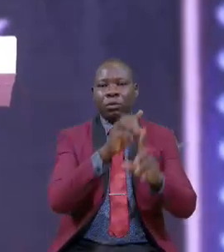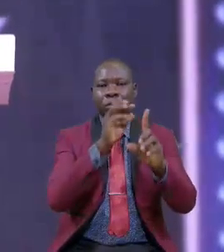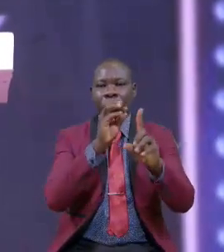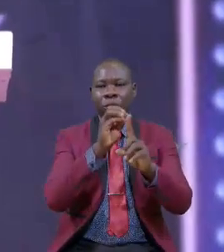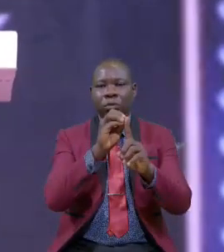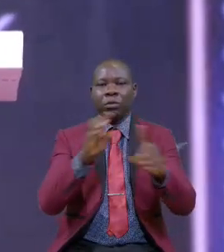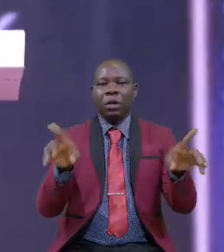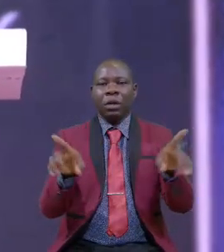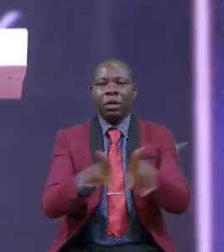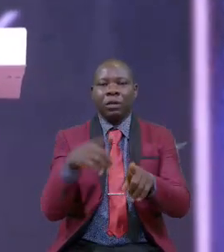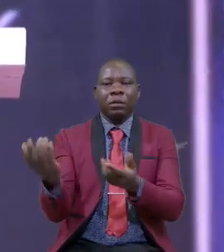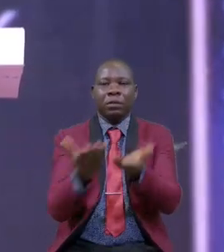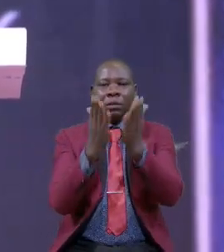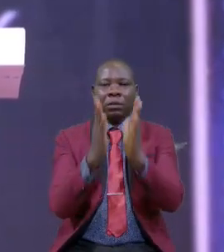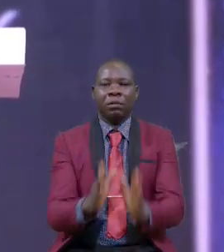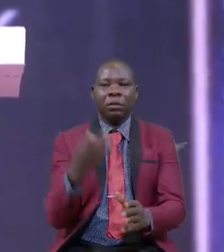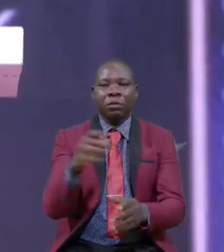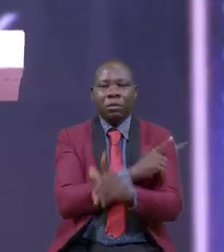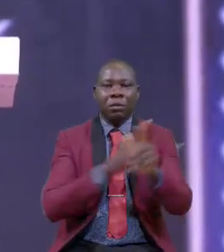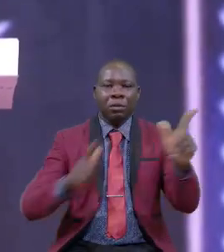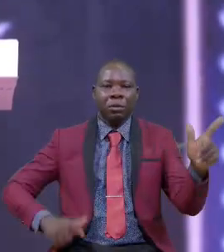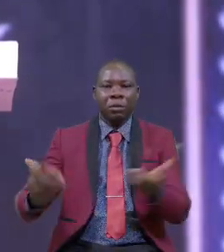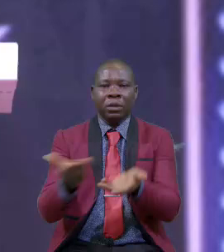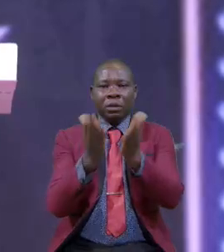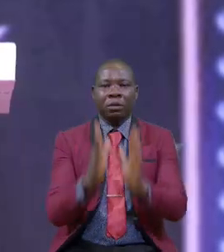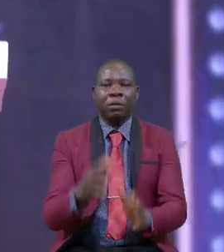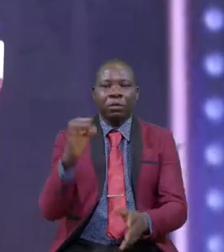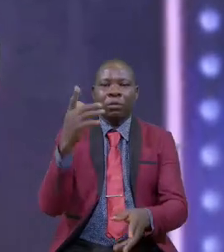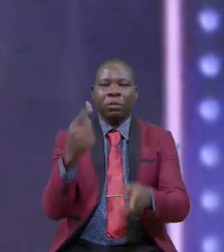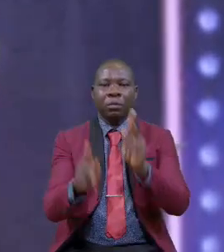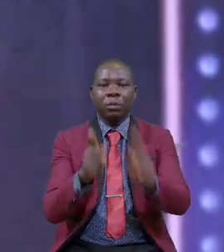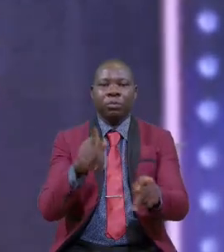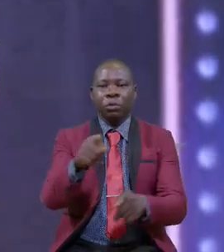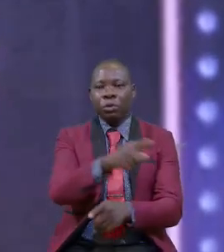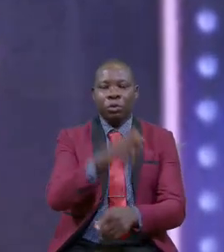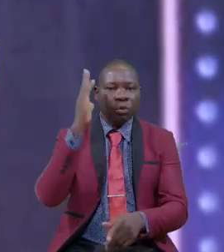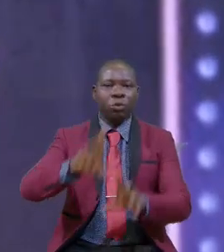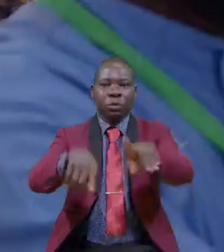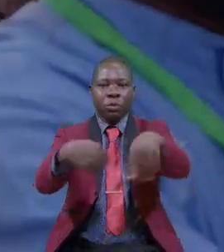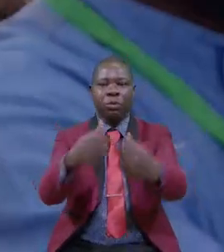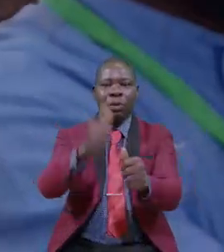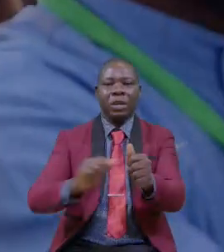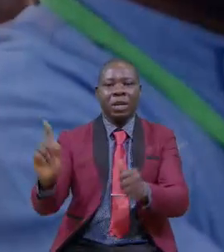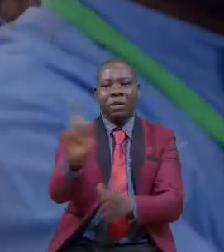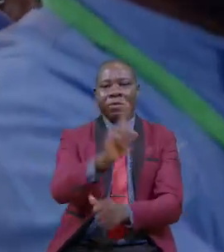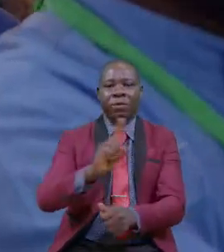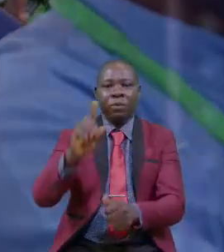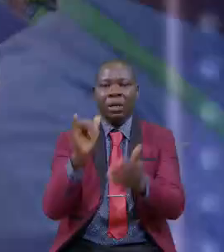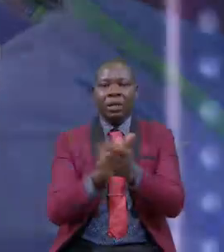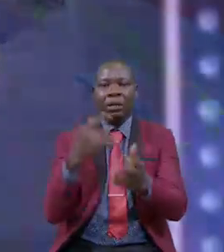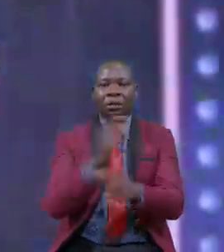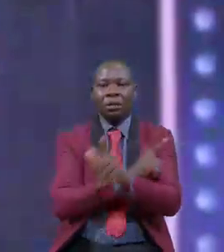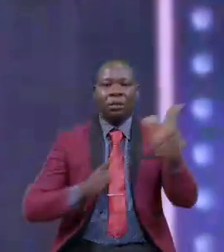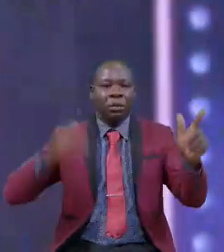and a servant of the people, you will go everywhere the Lord will send you. Amen.